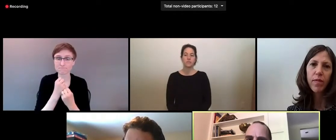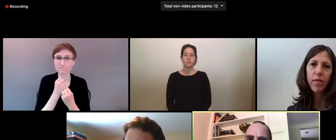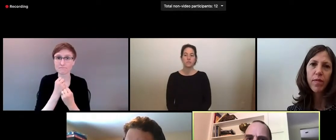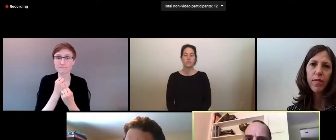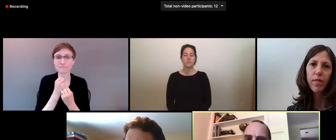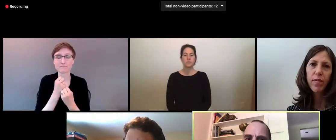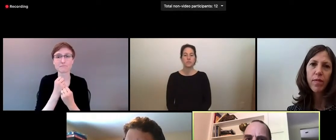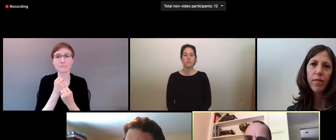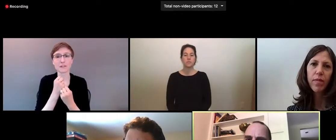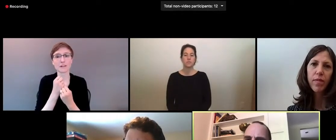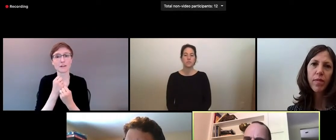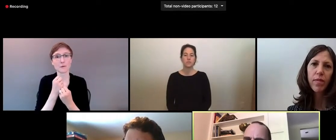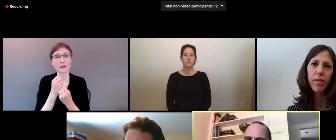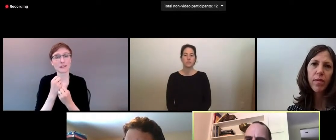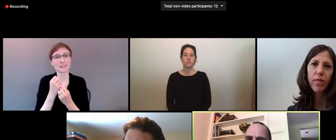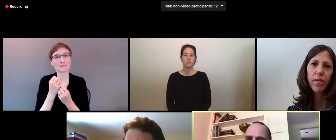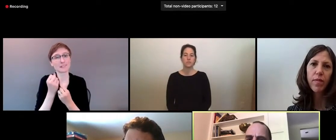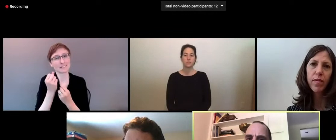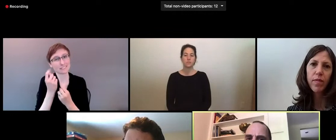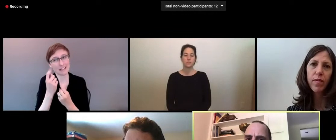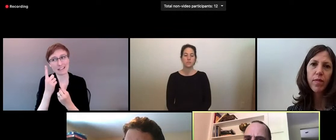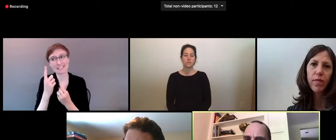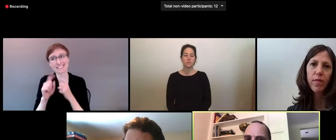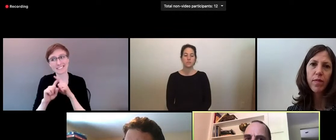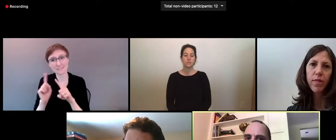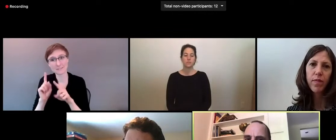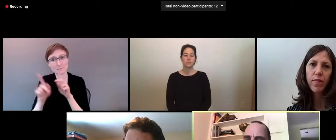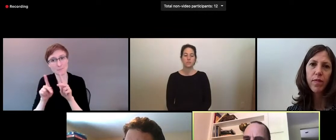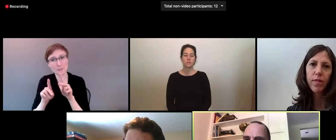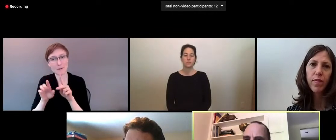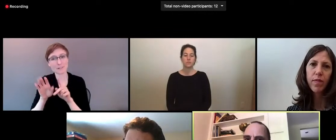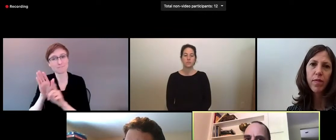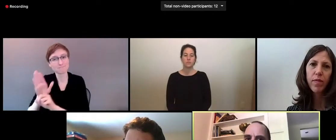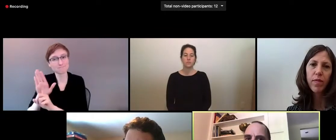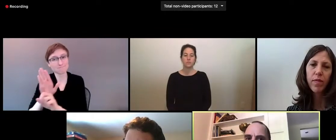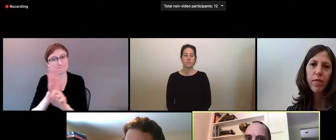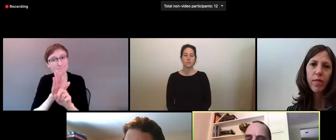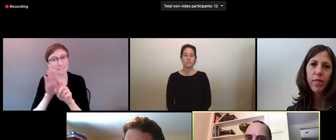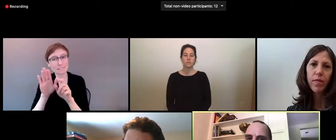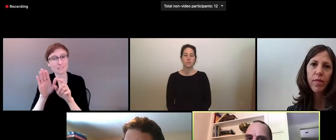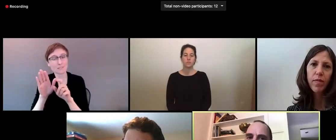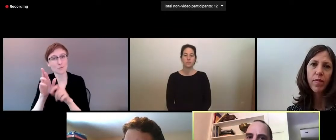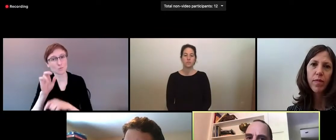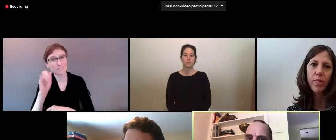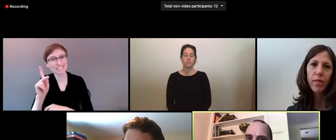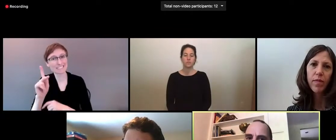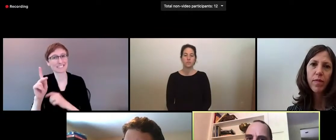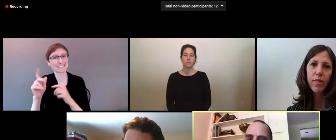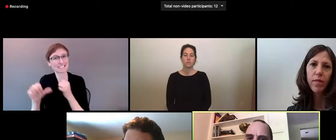are at different levels of risk. So I think it's a challenging stage to